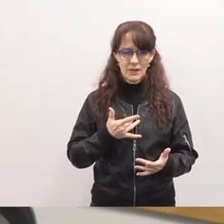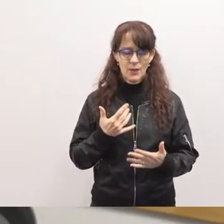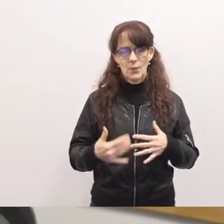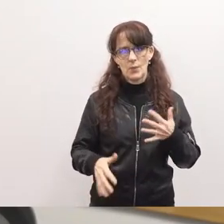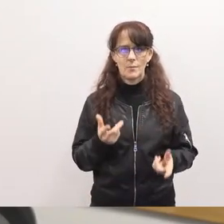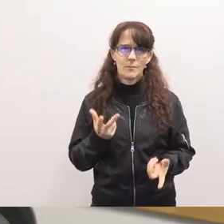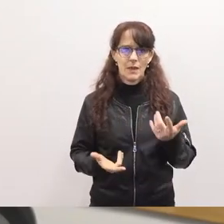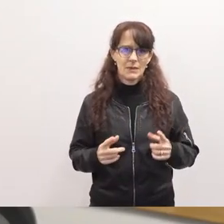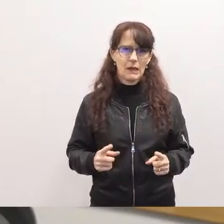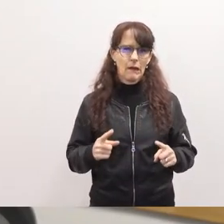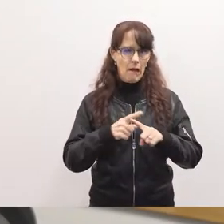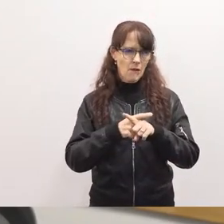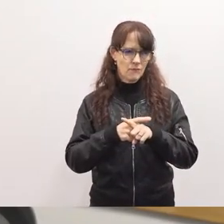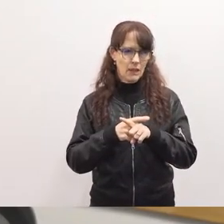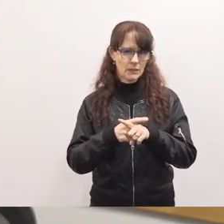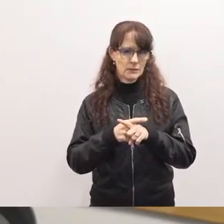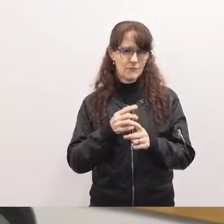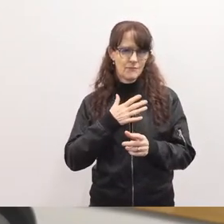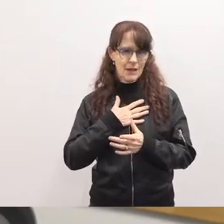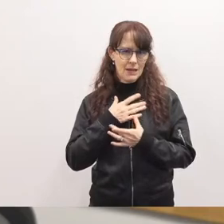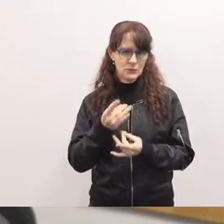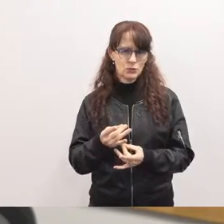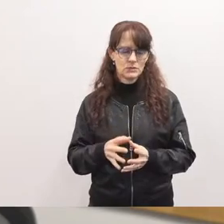may be a conflict of interest.